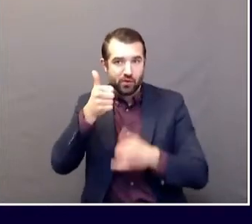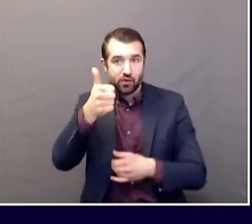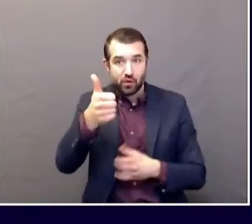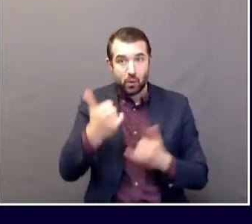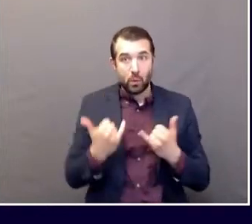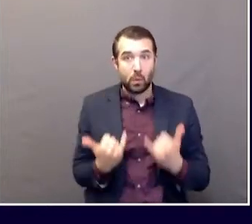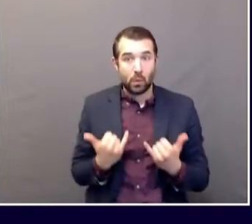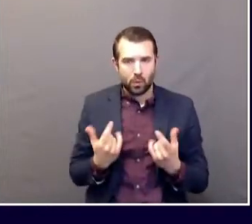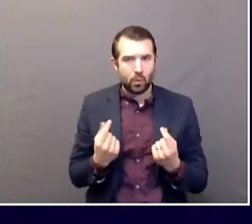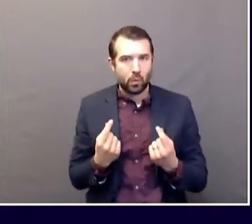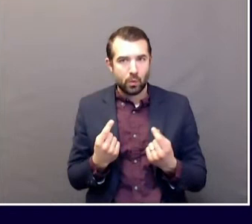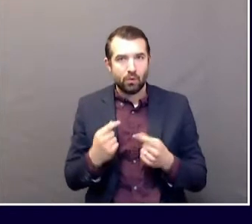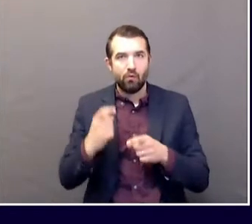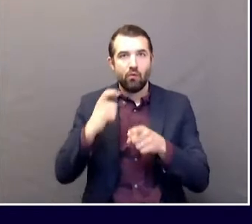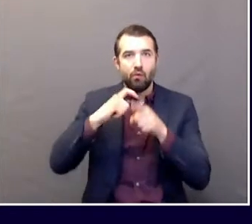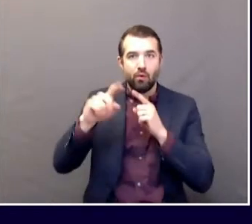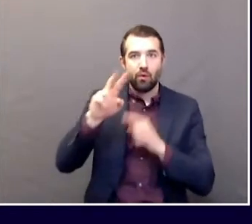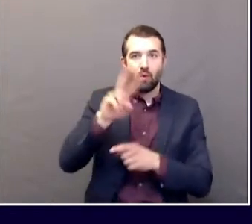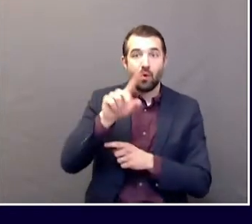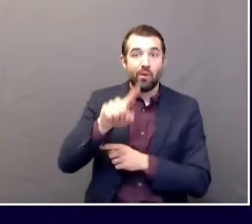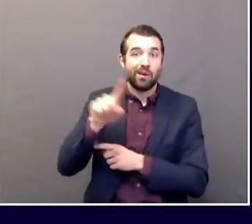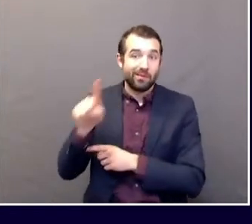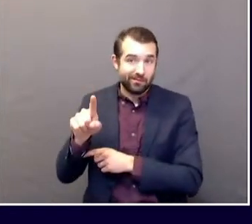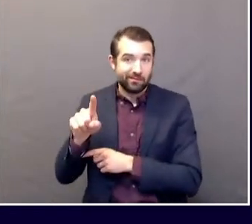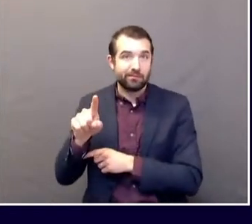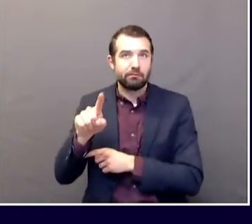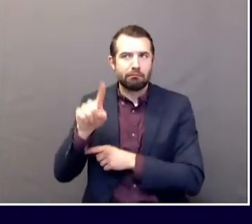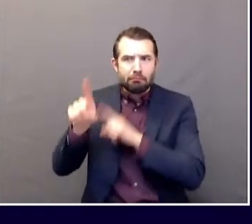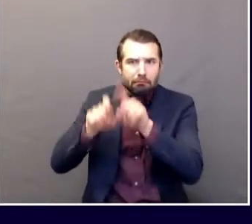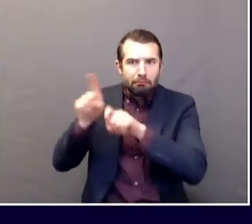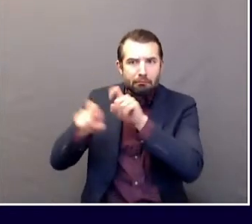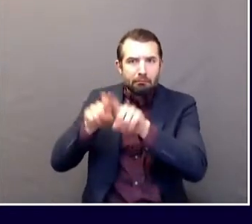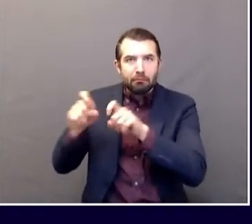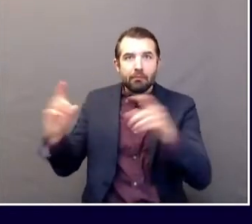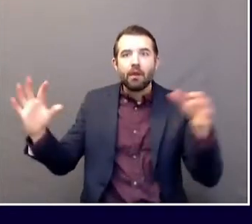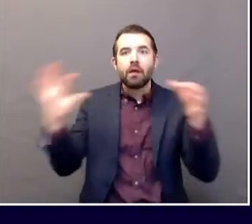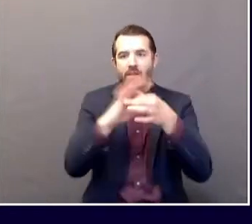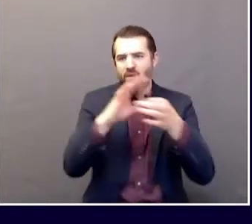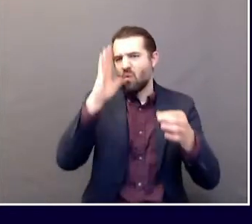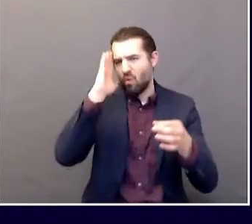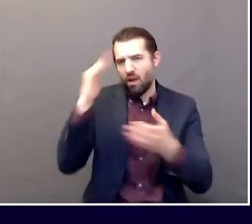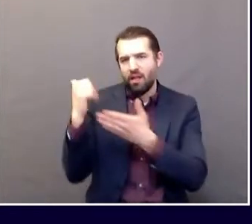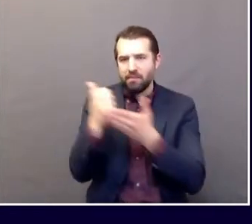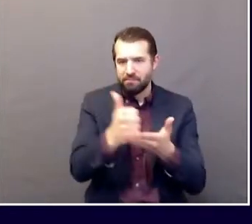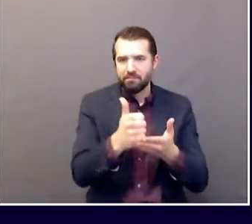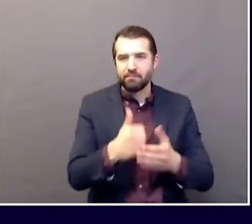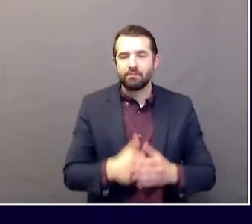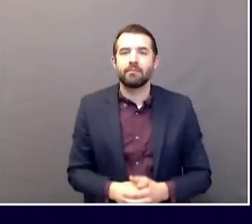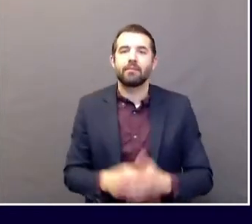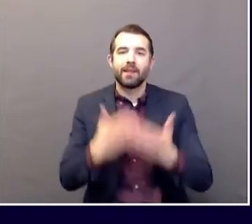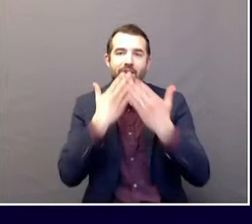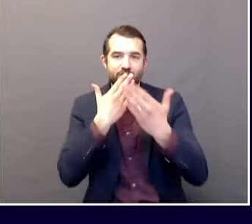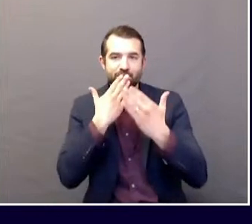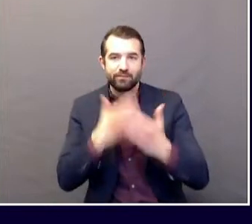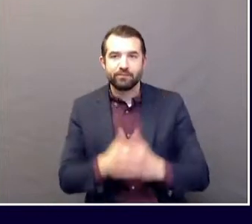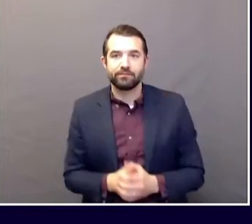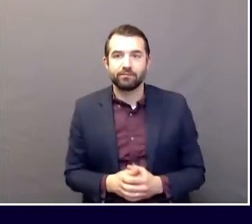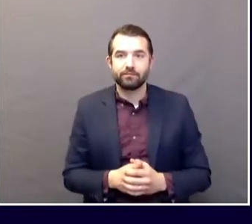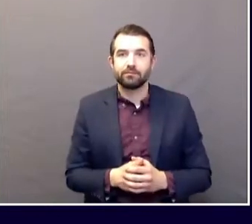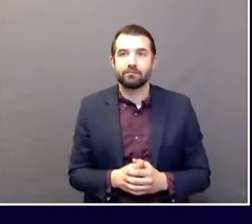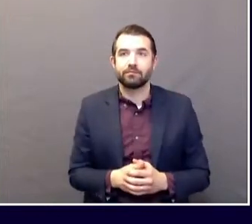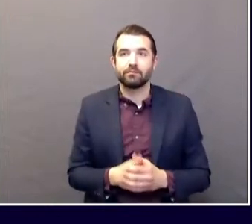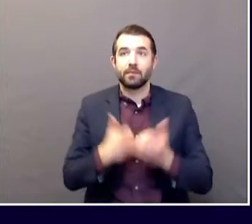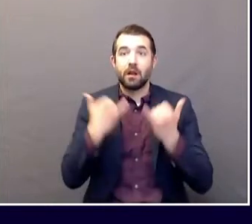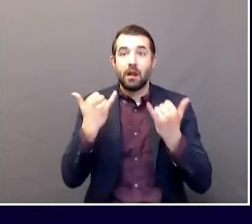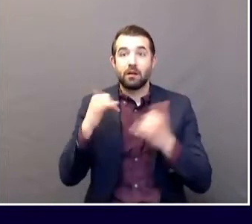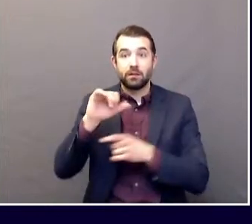can get help. Great, thank you. One more question. With several vaccination sites obviously now up and running, how is the